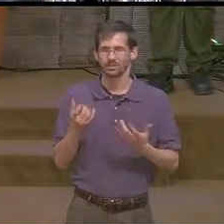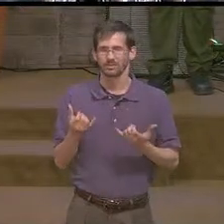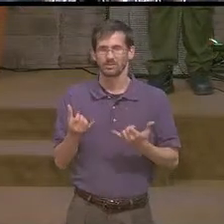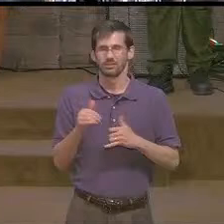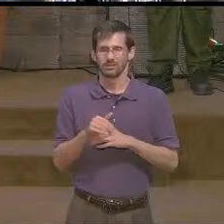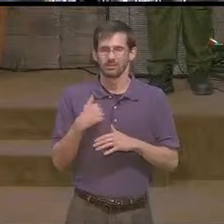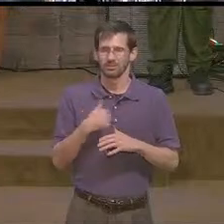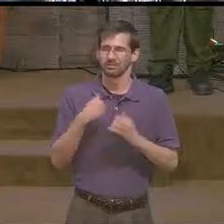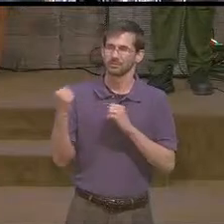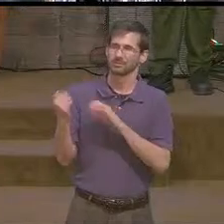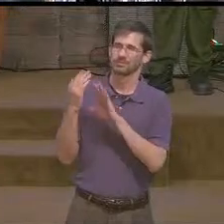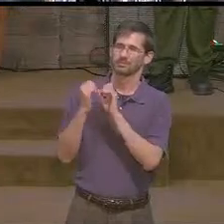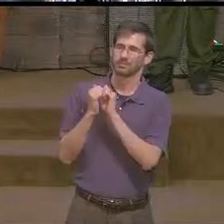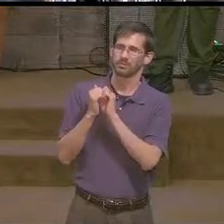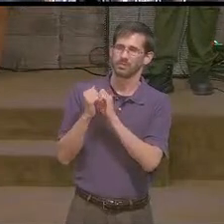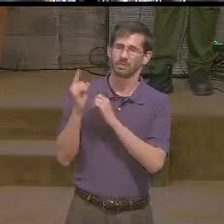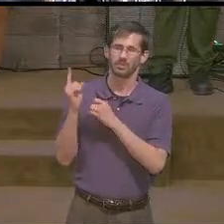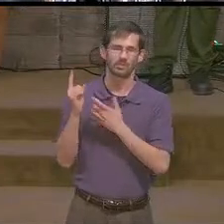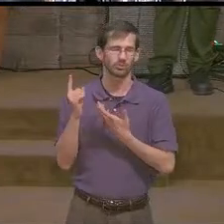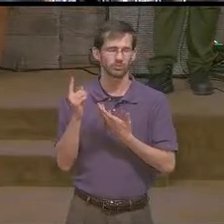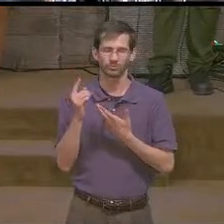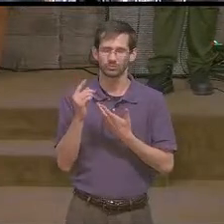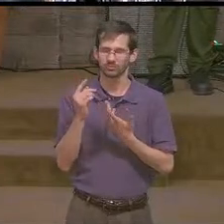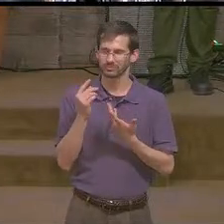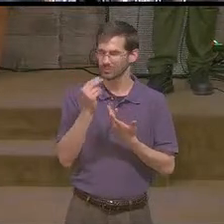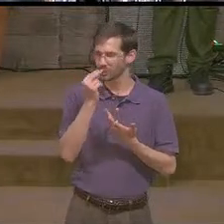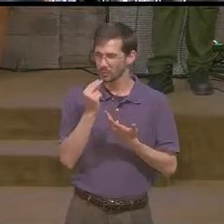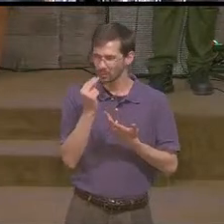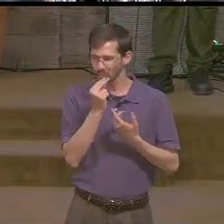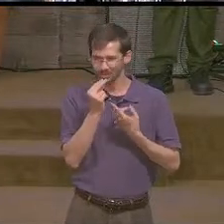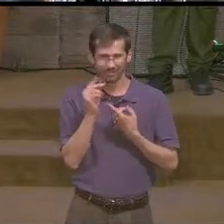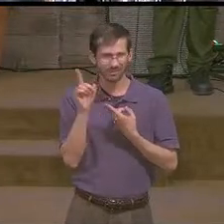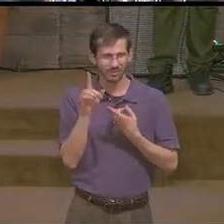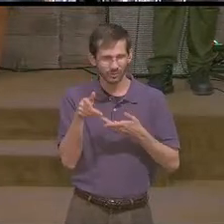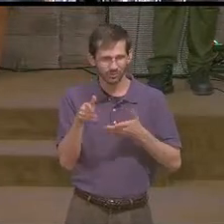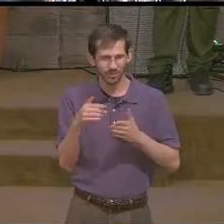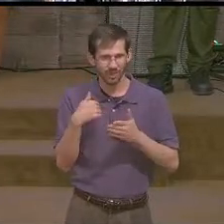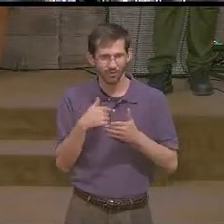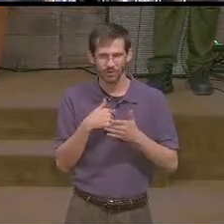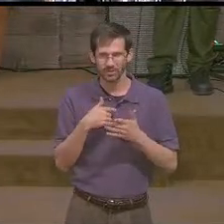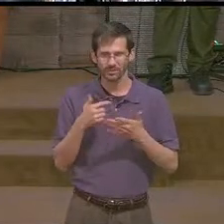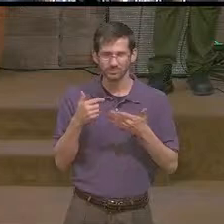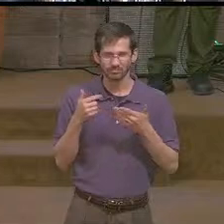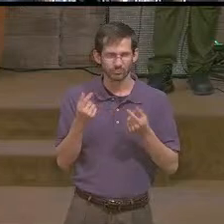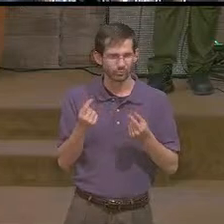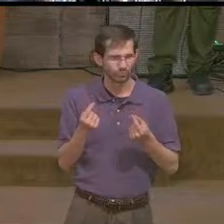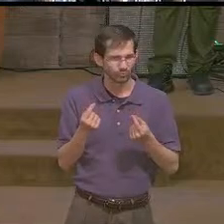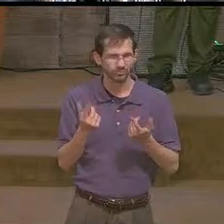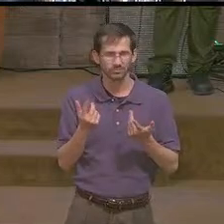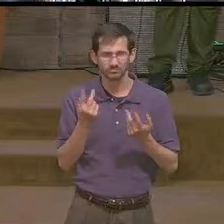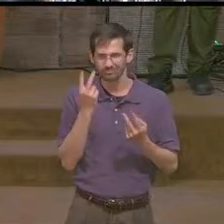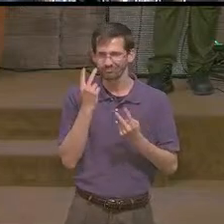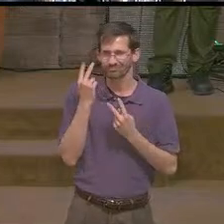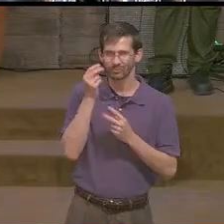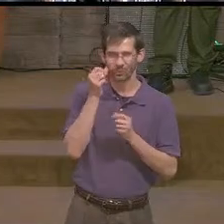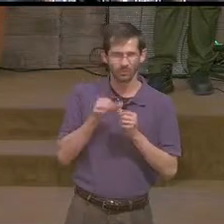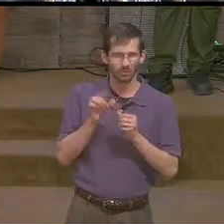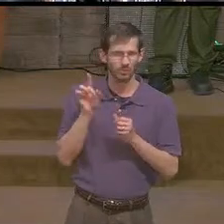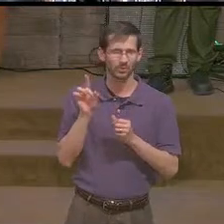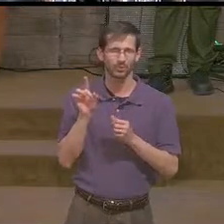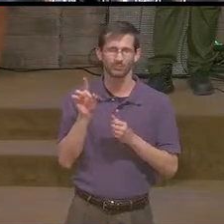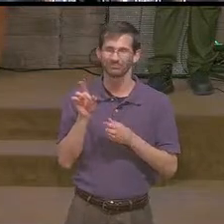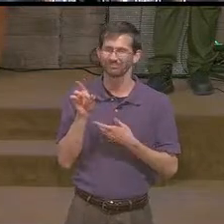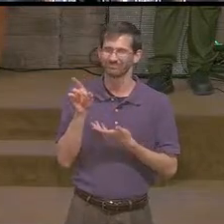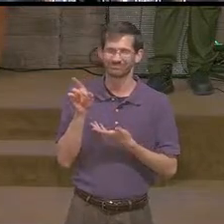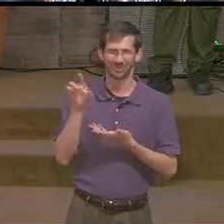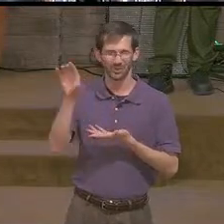communion that you allow us to do, Father God. And it's just remembrance of you. You went and died on that cross for us, Father God,